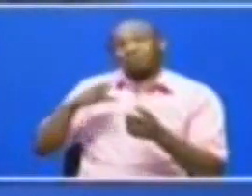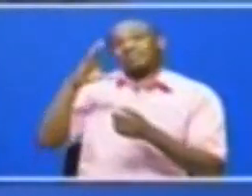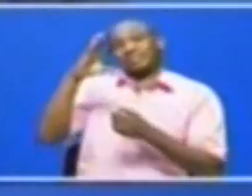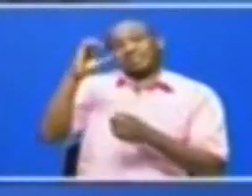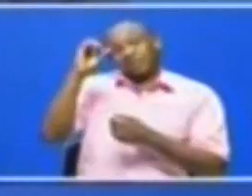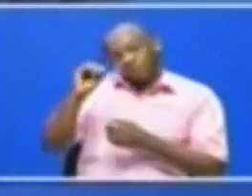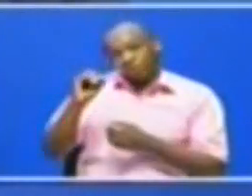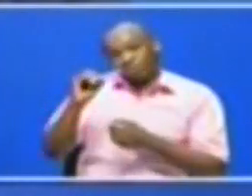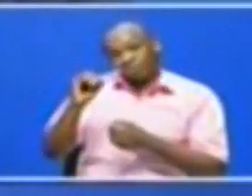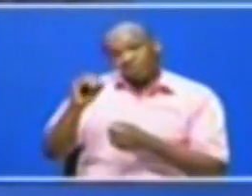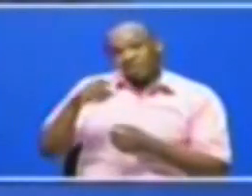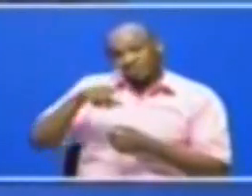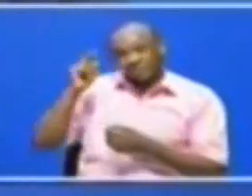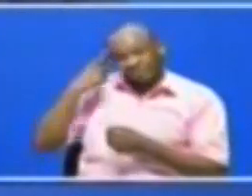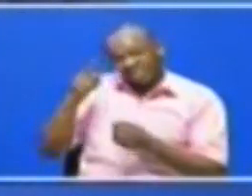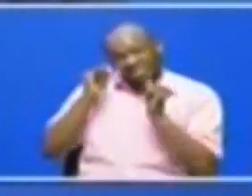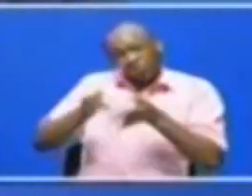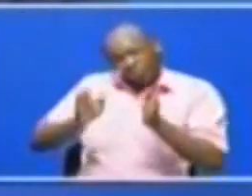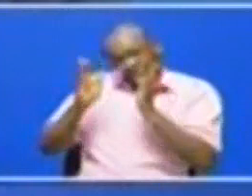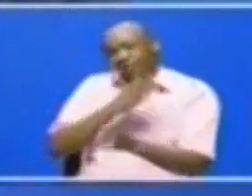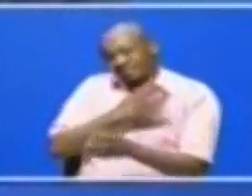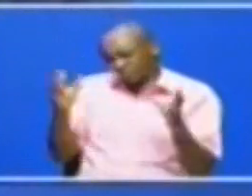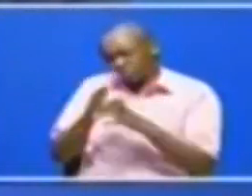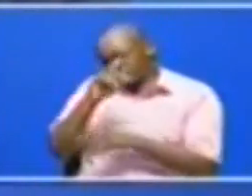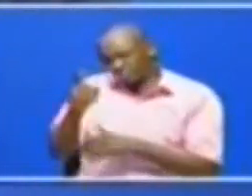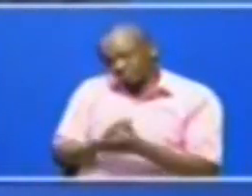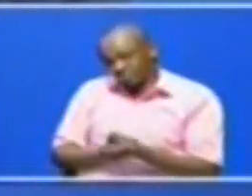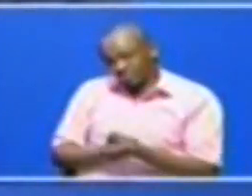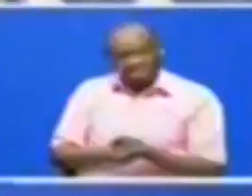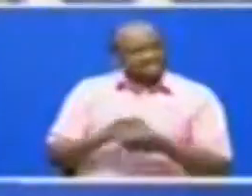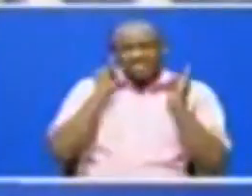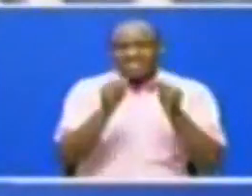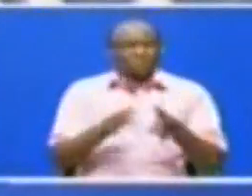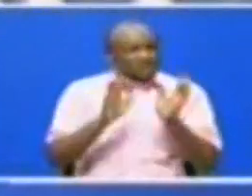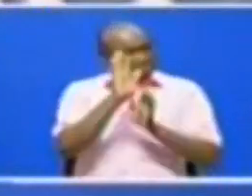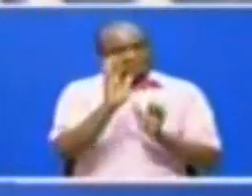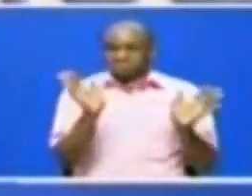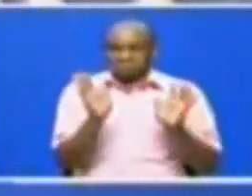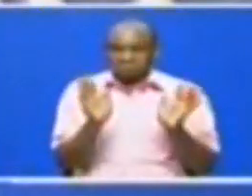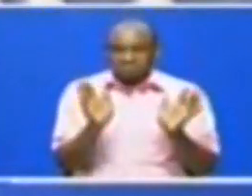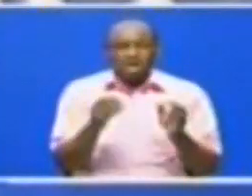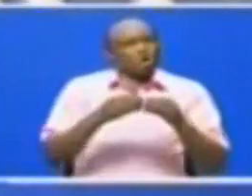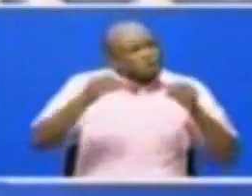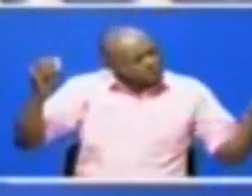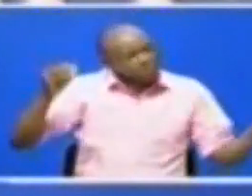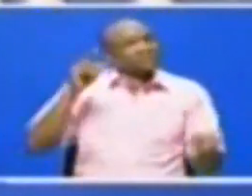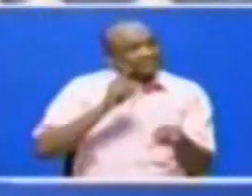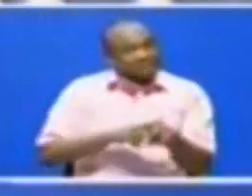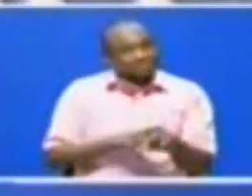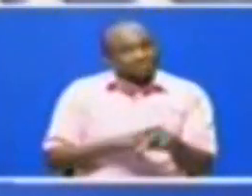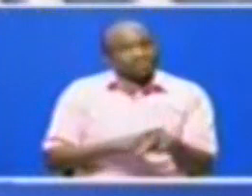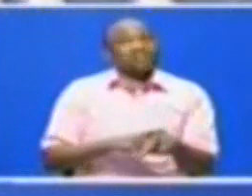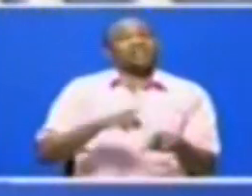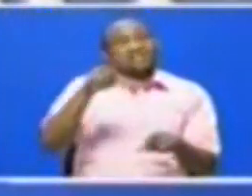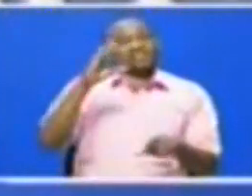Chiloba. Is this some sort of a new strategy from NASA? No, it's not a new strategy. For a long period of time, Ezra